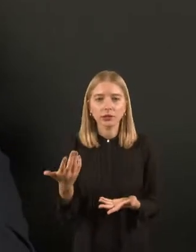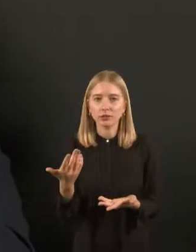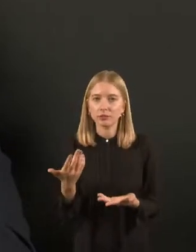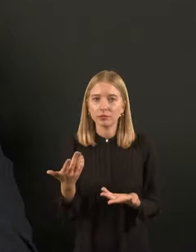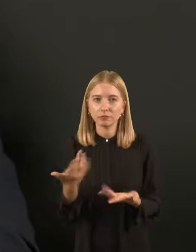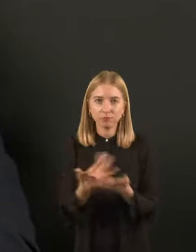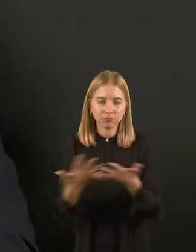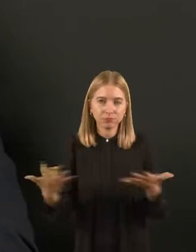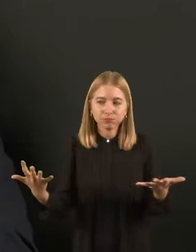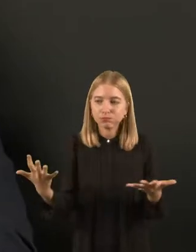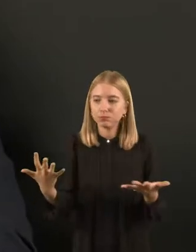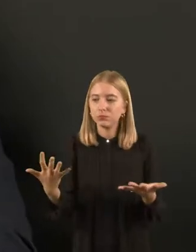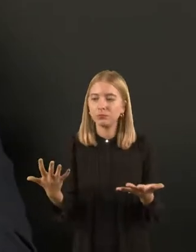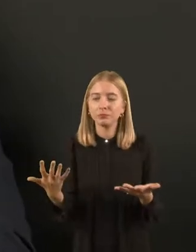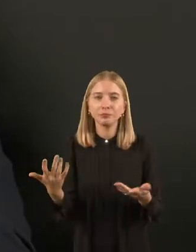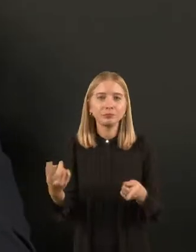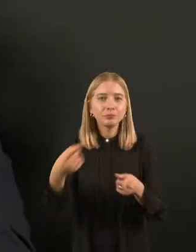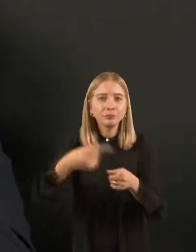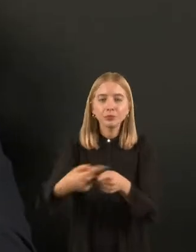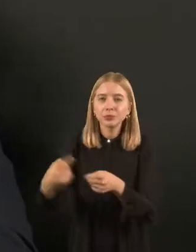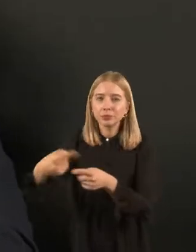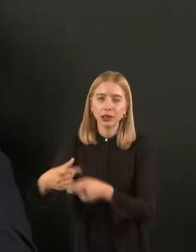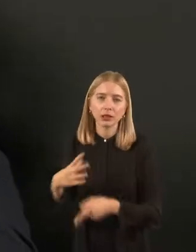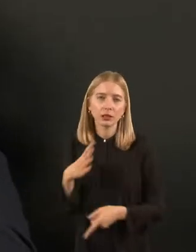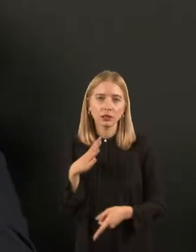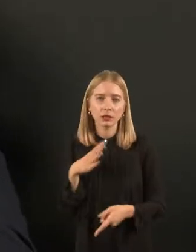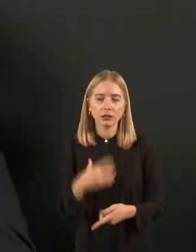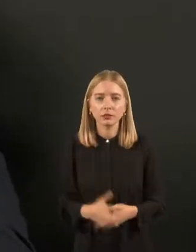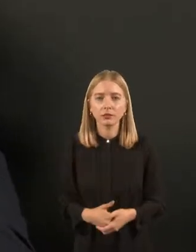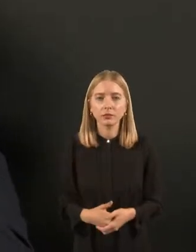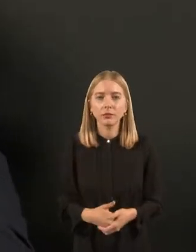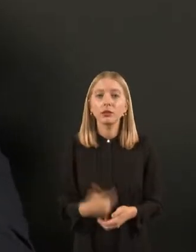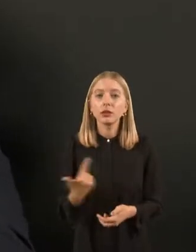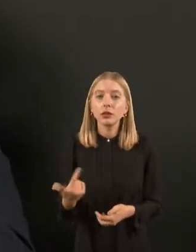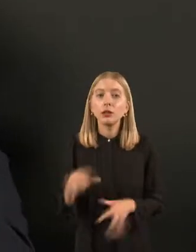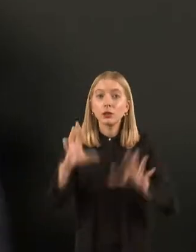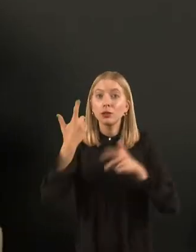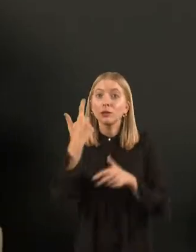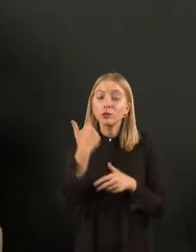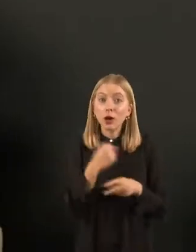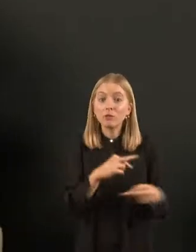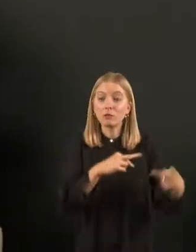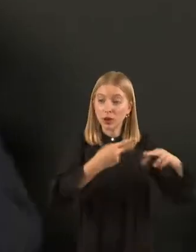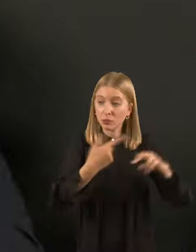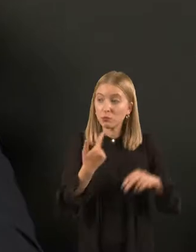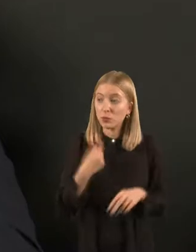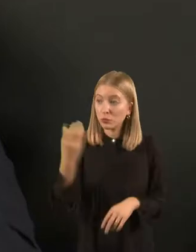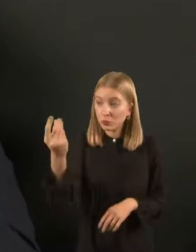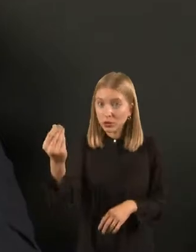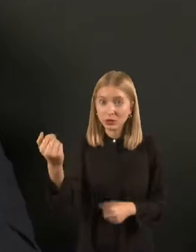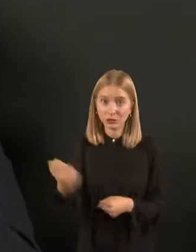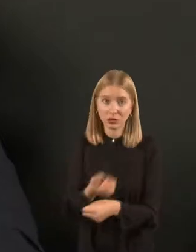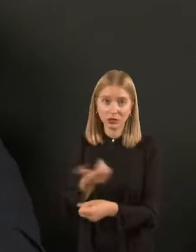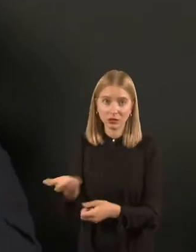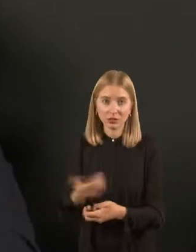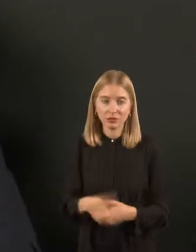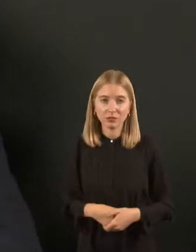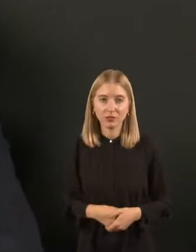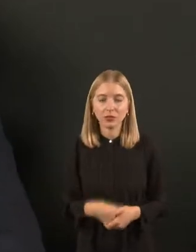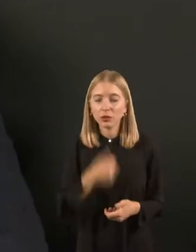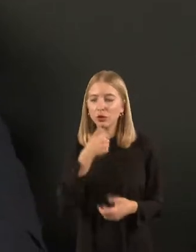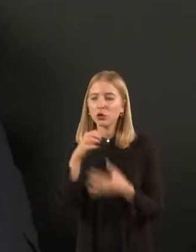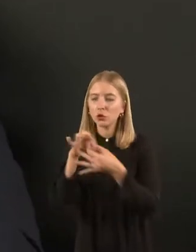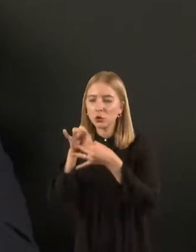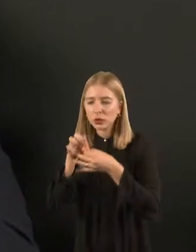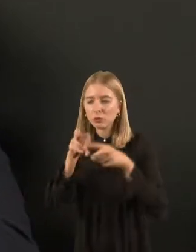So municipalities and local government don't have the necessary tools. We can do more, but